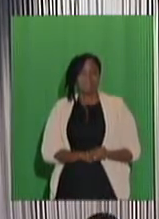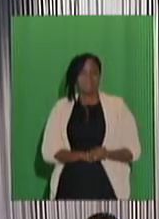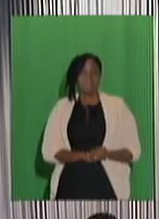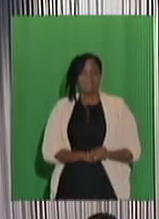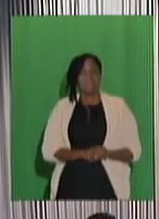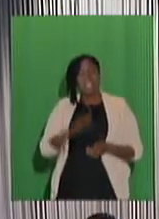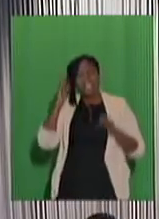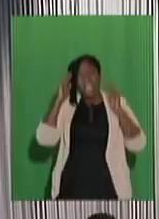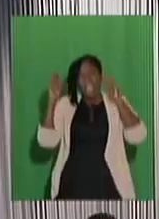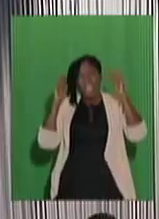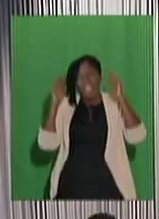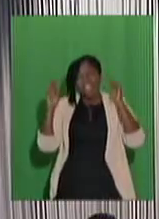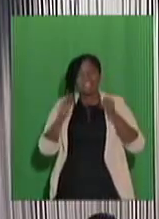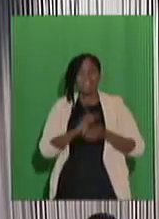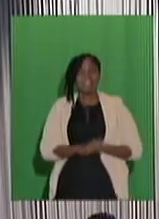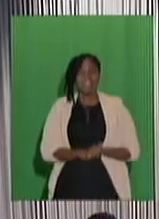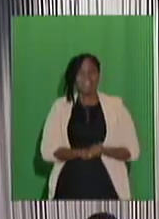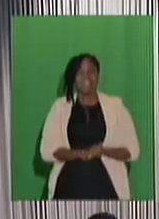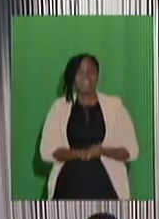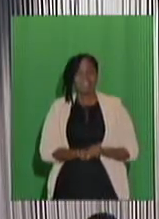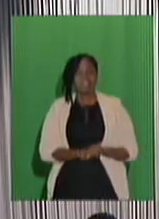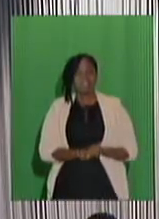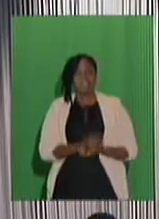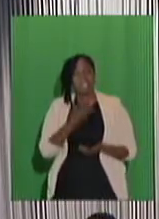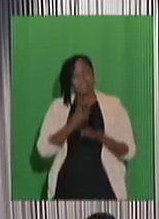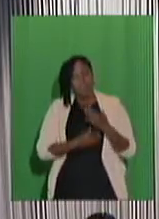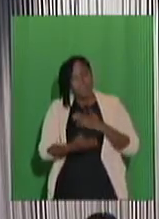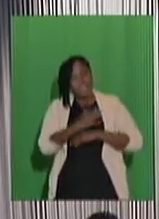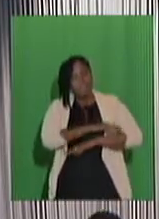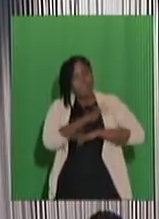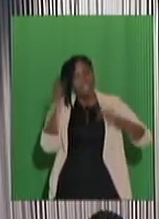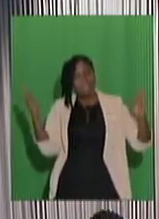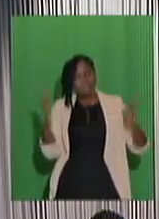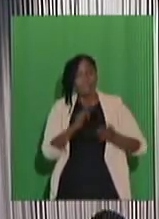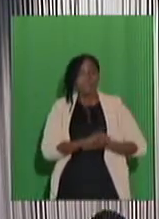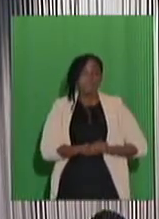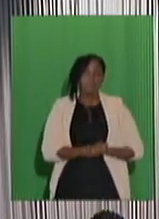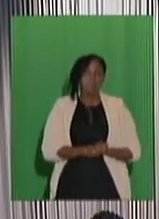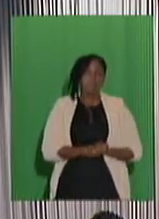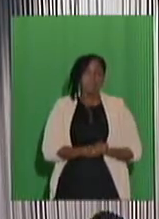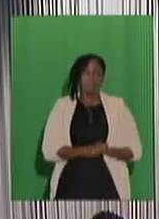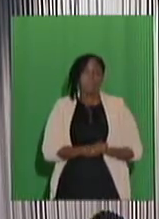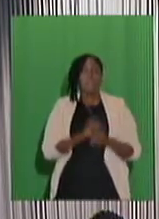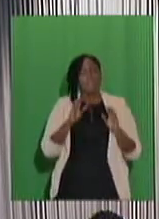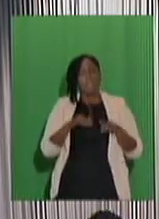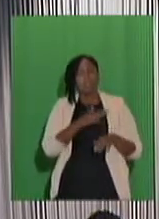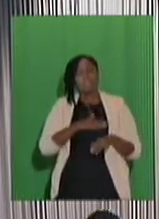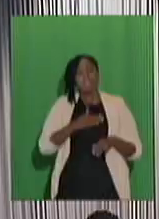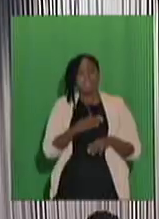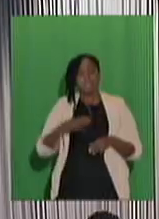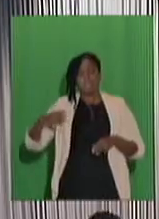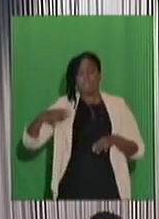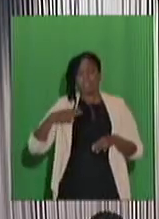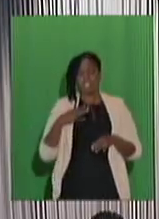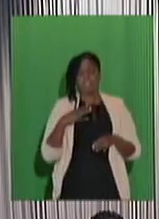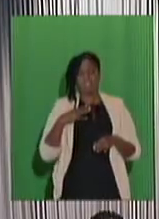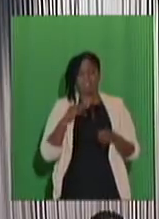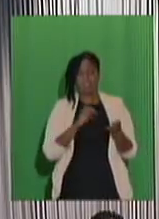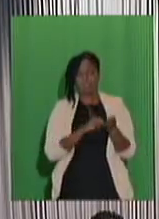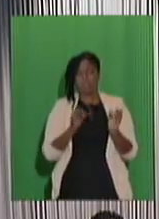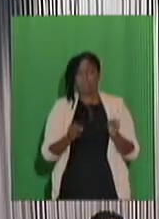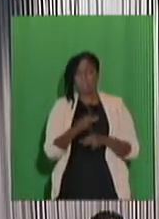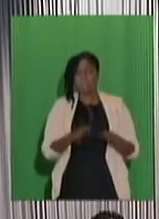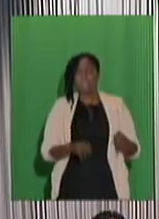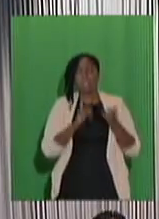Hi. Good morning. Good morning. Could the chief medical officer speak to the treatment plan